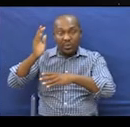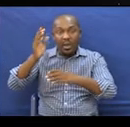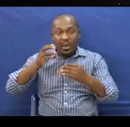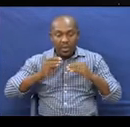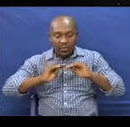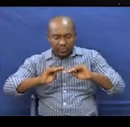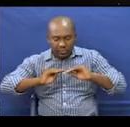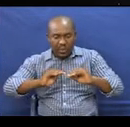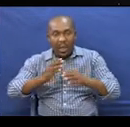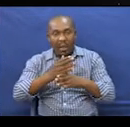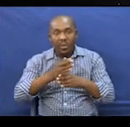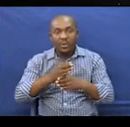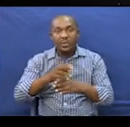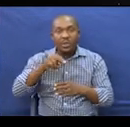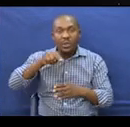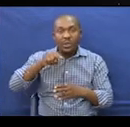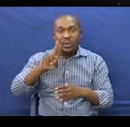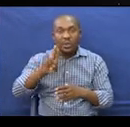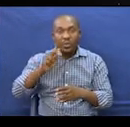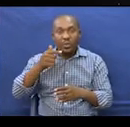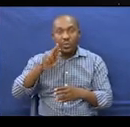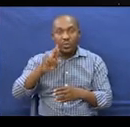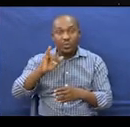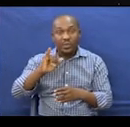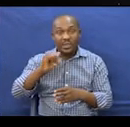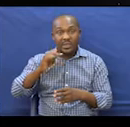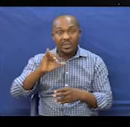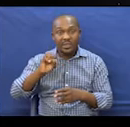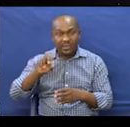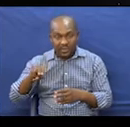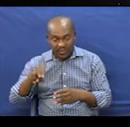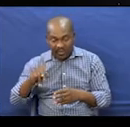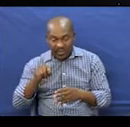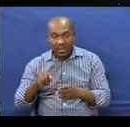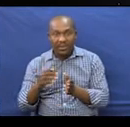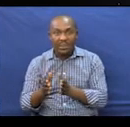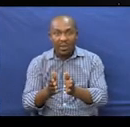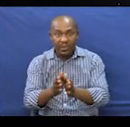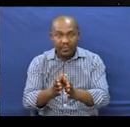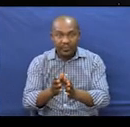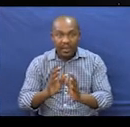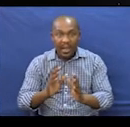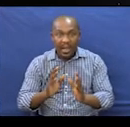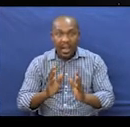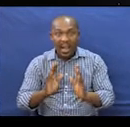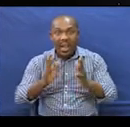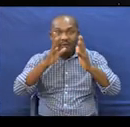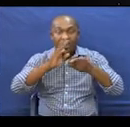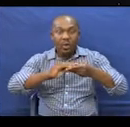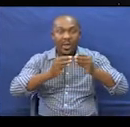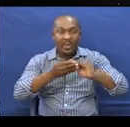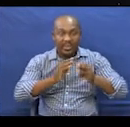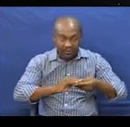about nutrition. We saw that nutrition is the way in which living organisms obtain food and